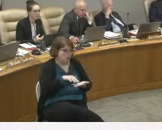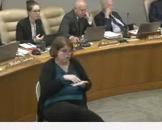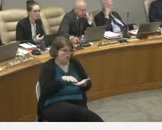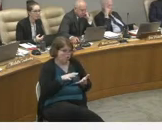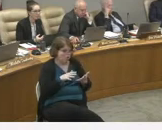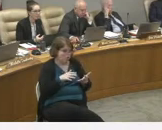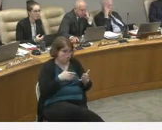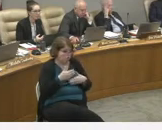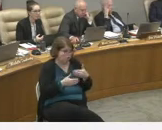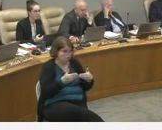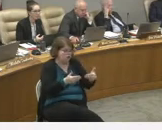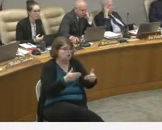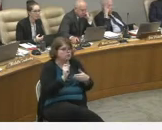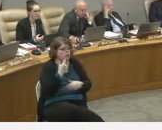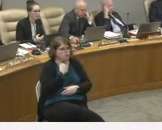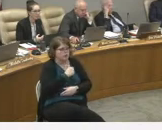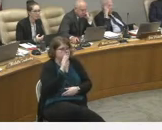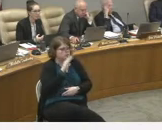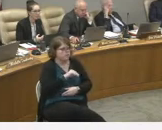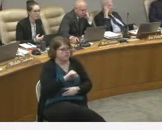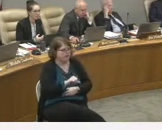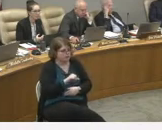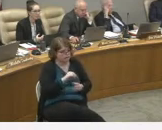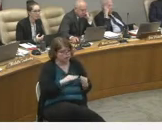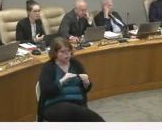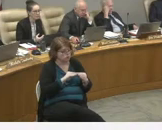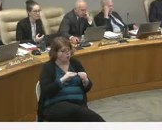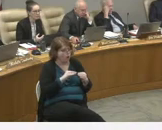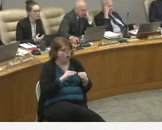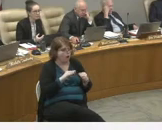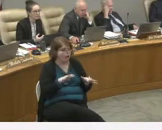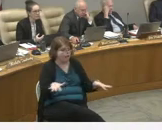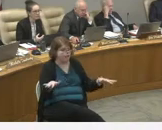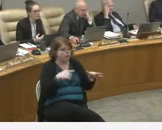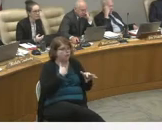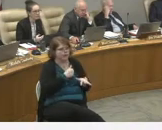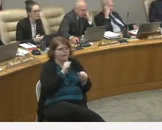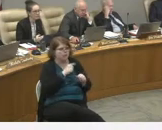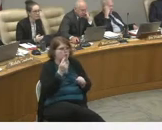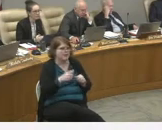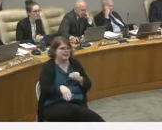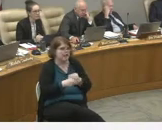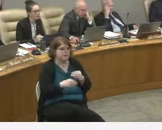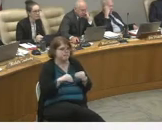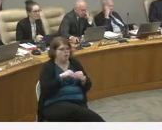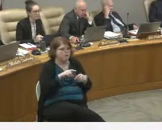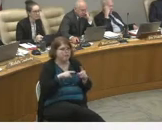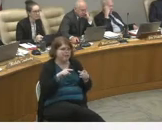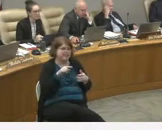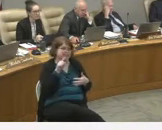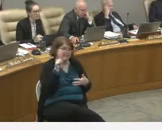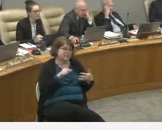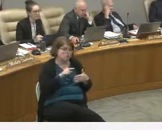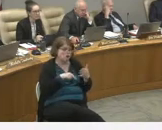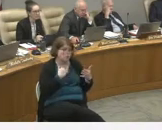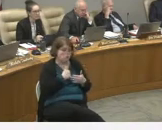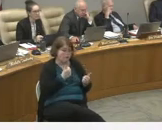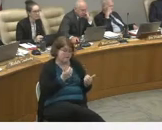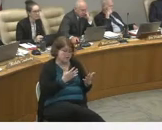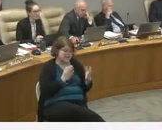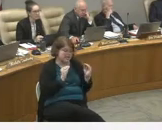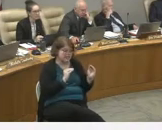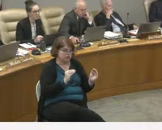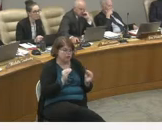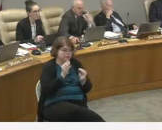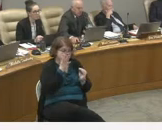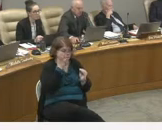the way so we know that that there's more out there we can always add more but we're offering that and educating parents